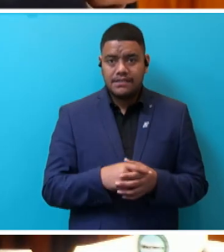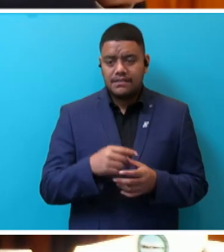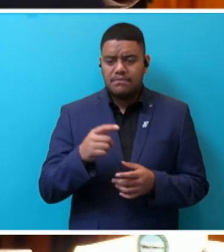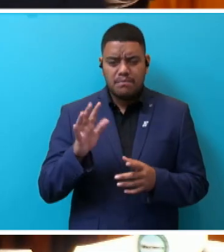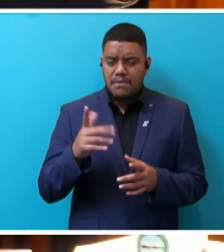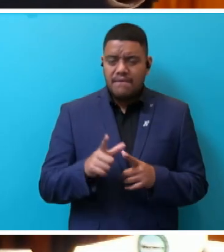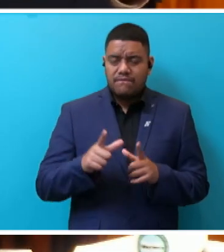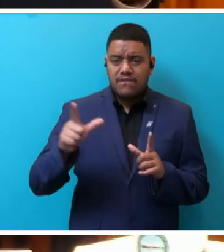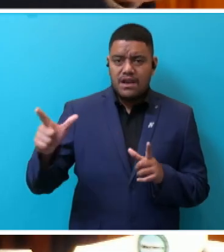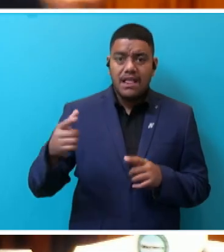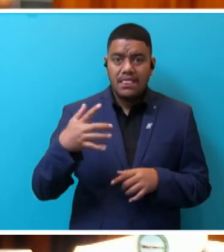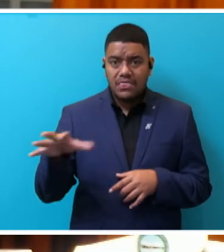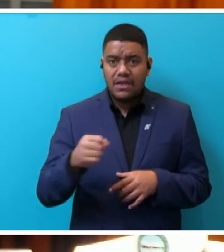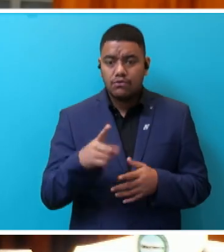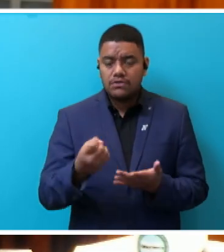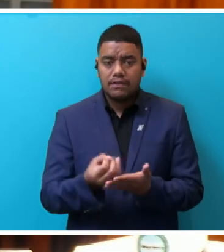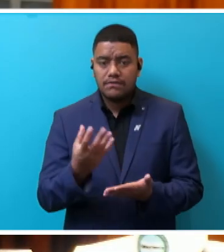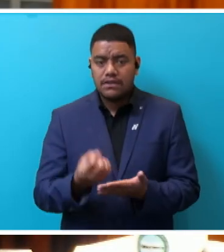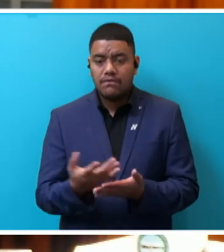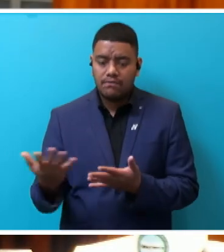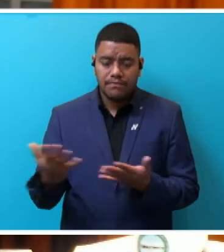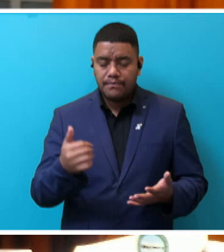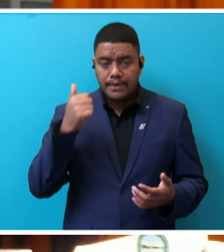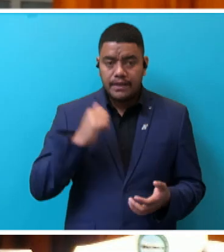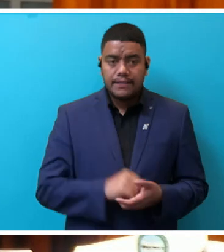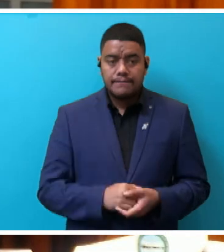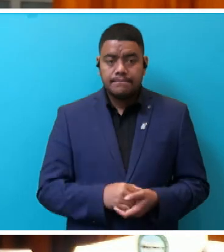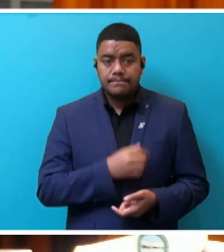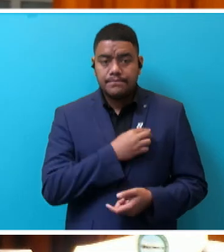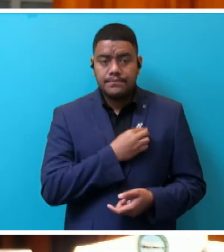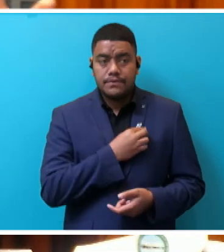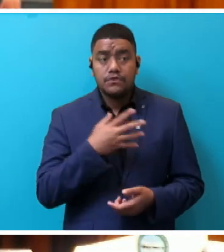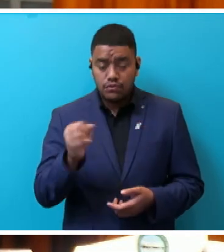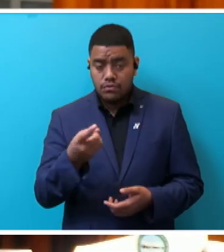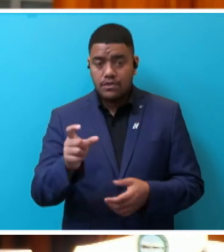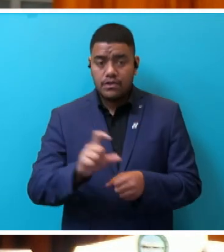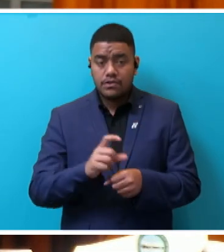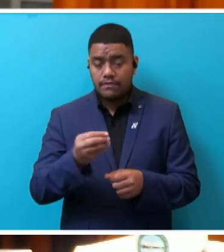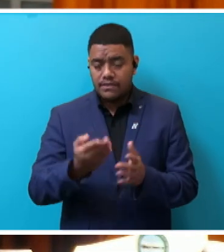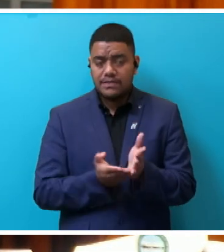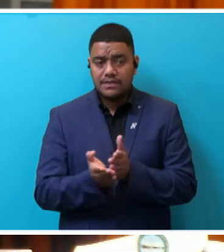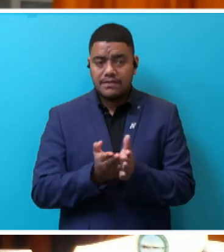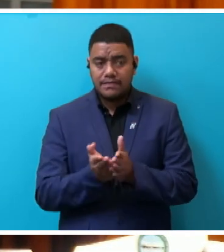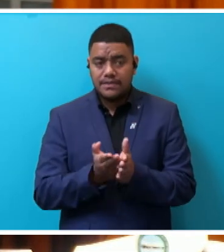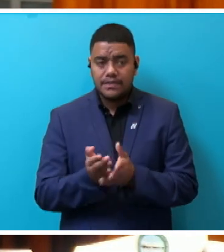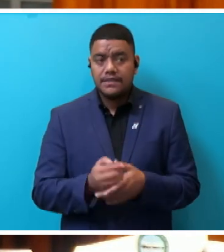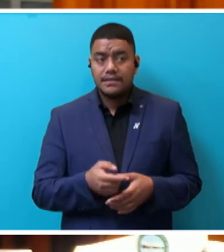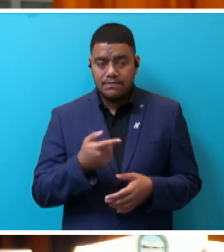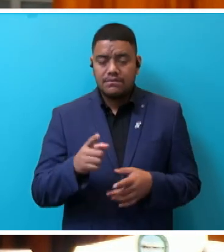be taken to Savu and brought back. So the creation of that service just close to the